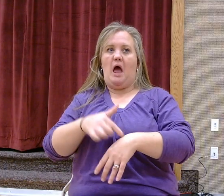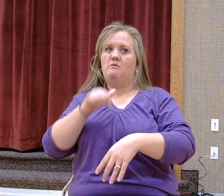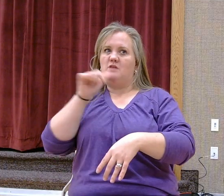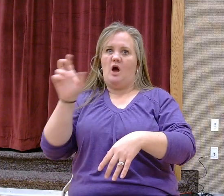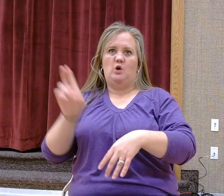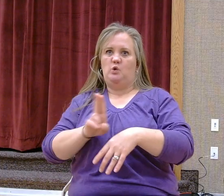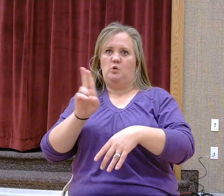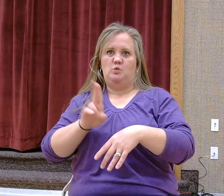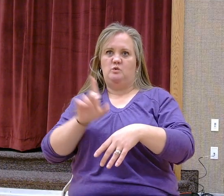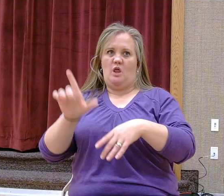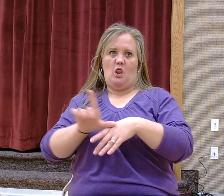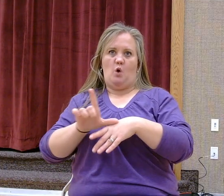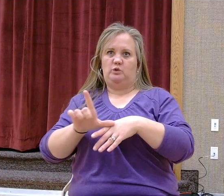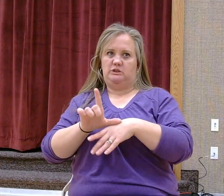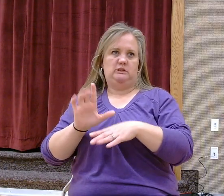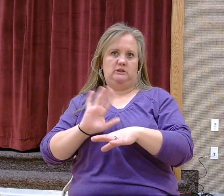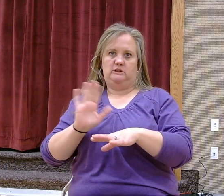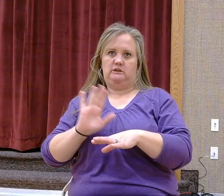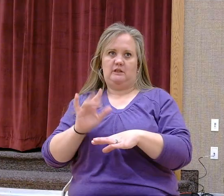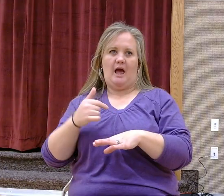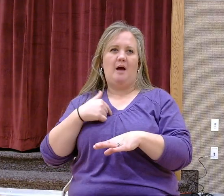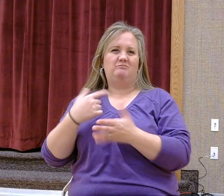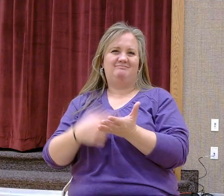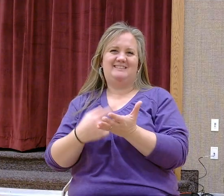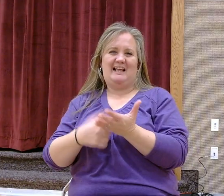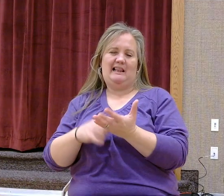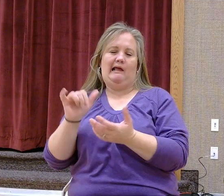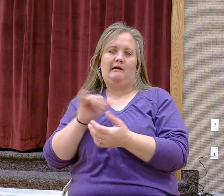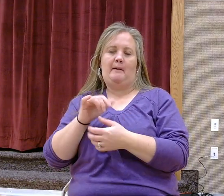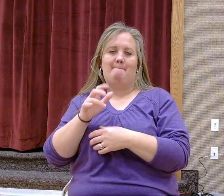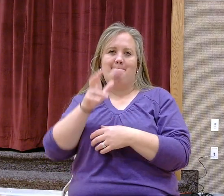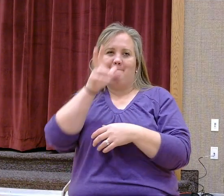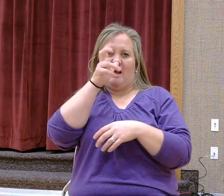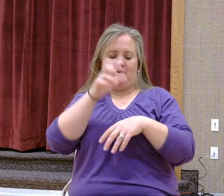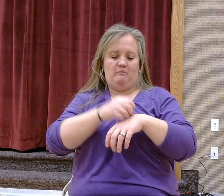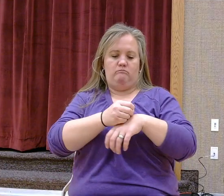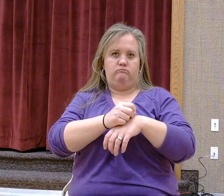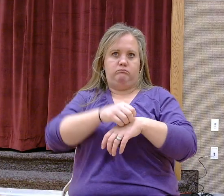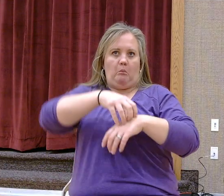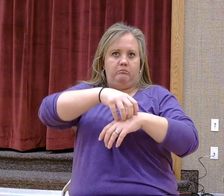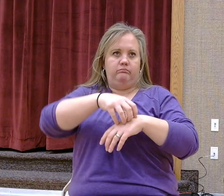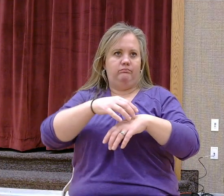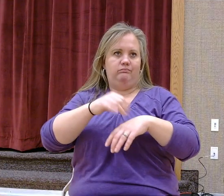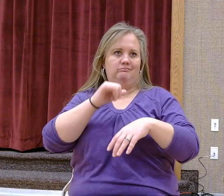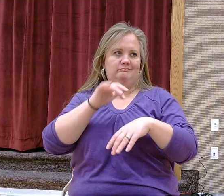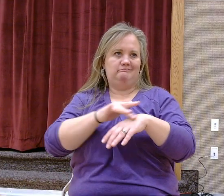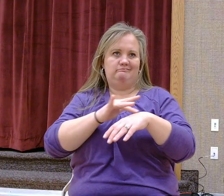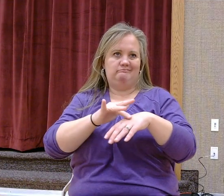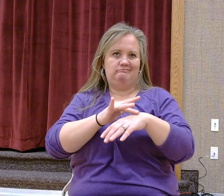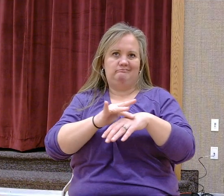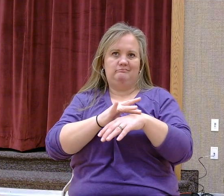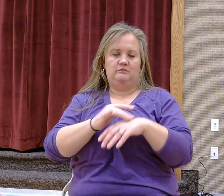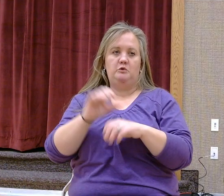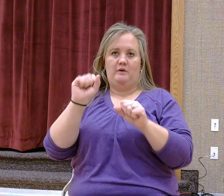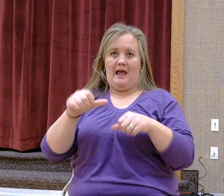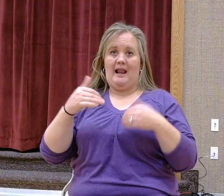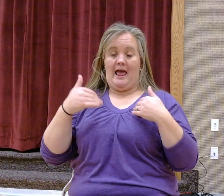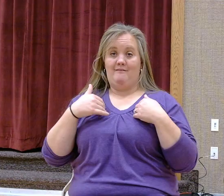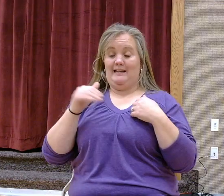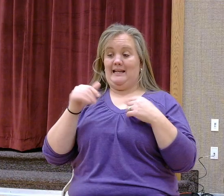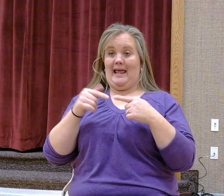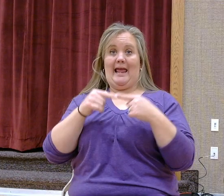cream or calamine lotion on those. I'm only talking about like bug bites or things like that are superficial. You can take an antihistamine